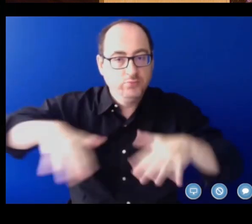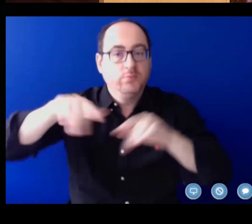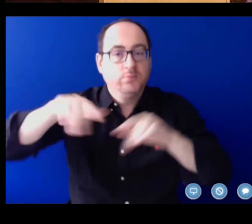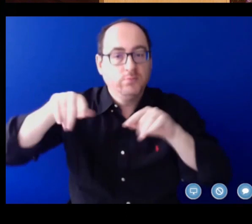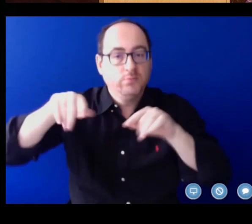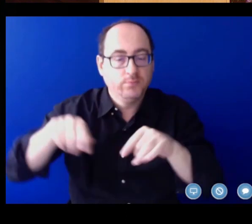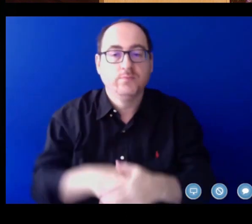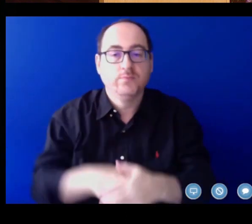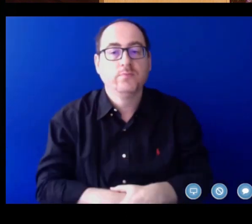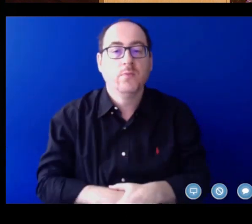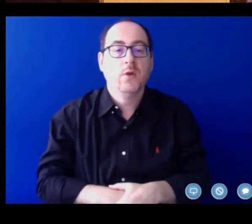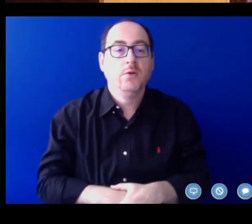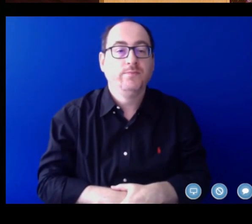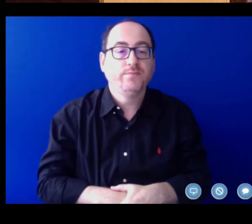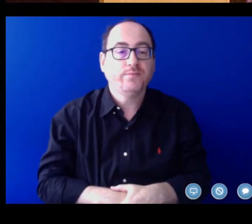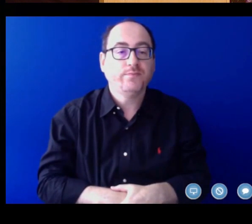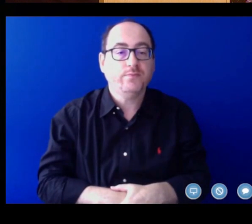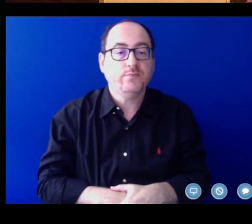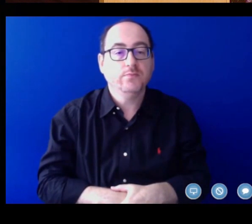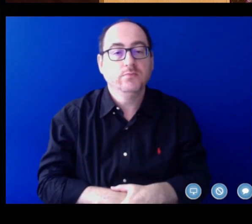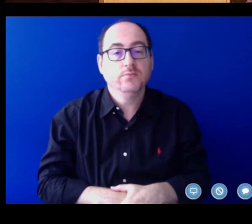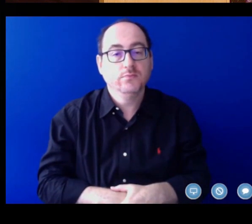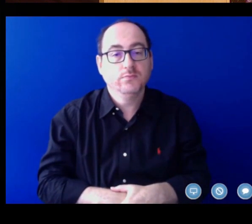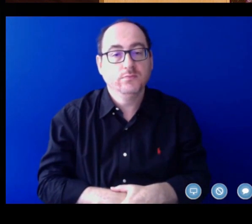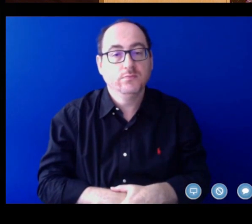must be like for some of these families.